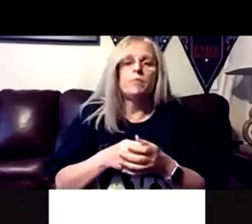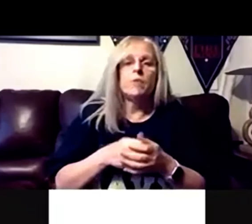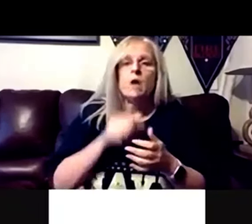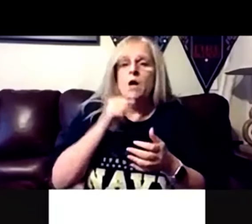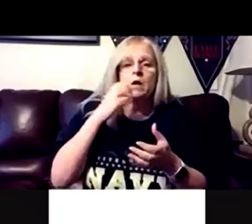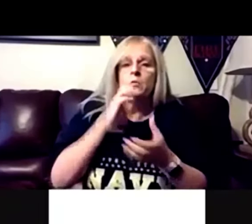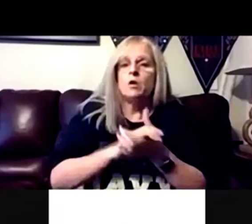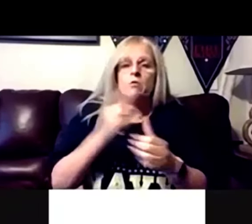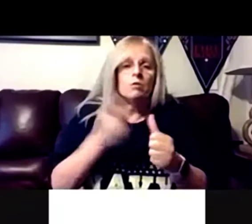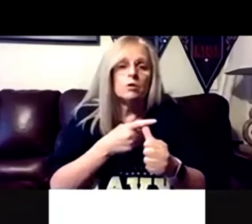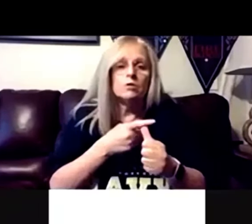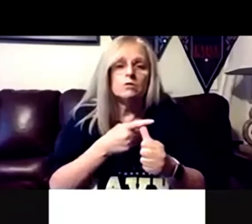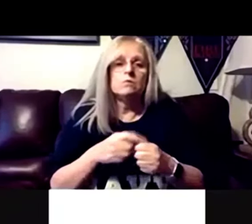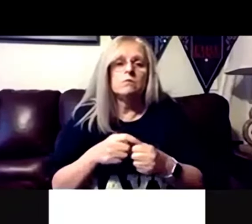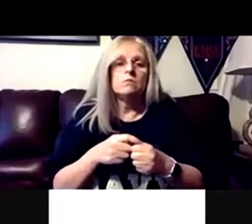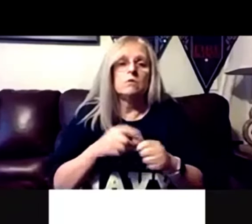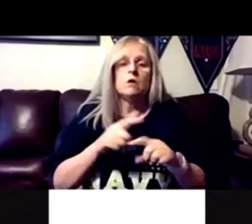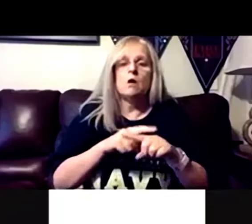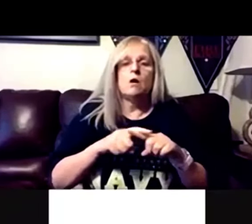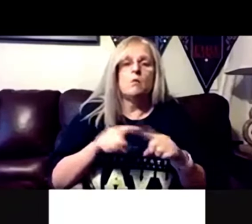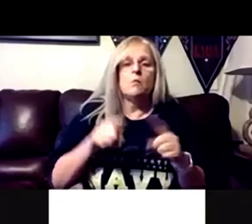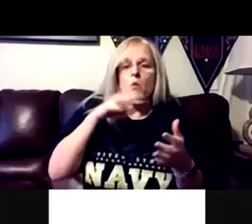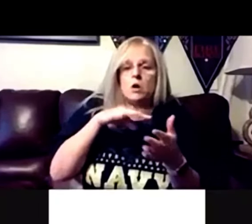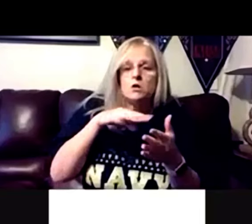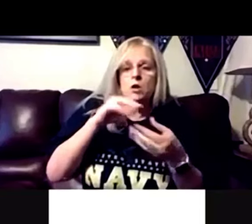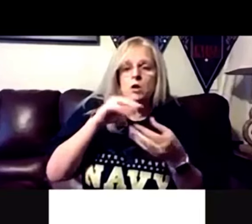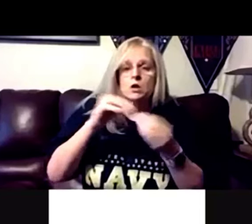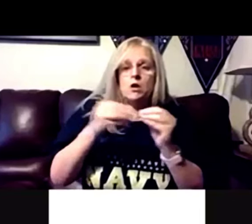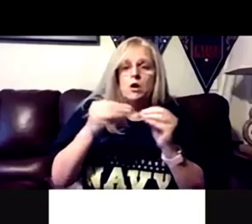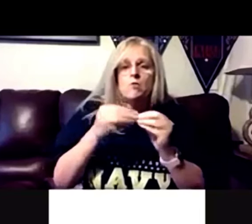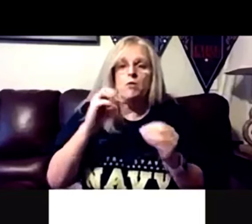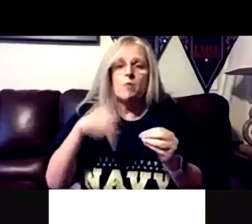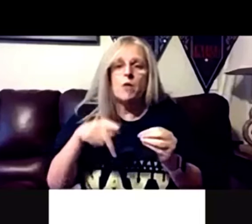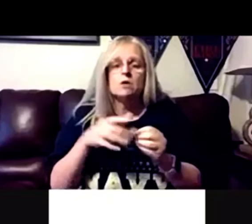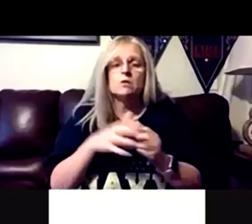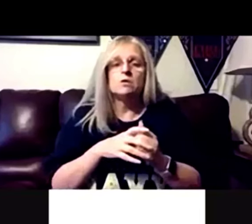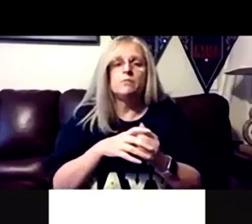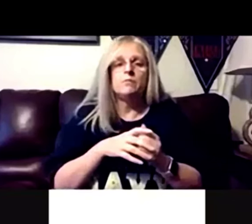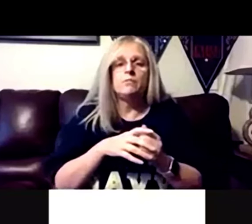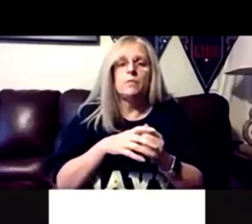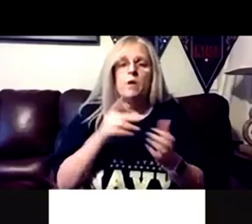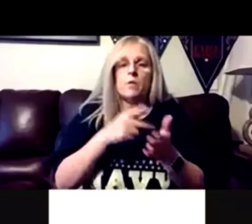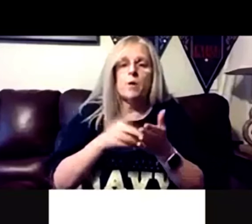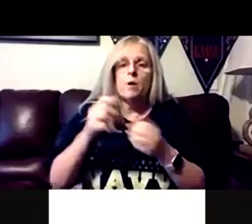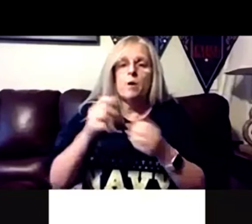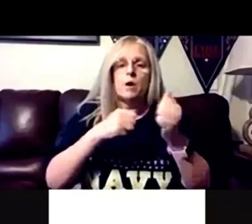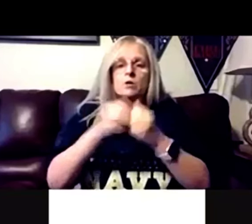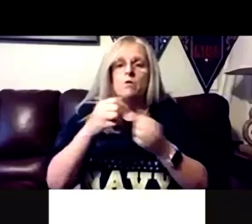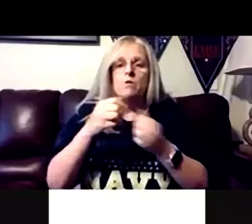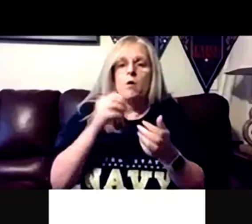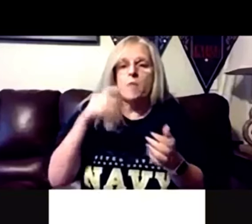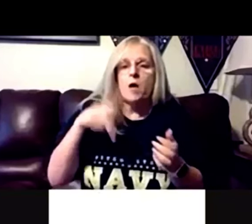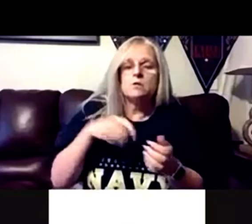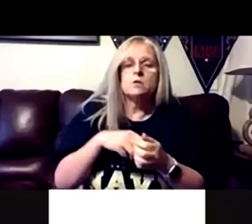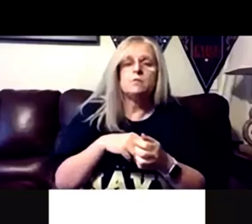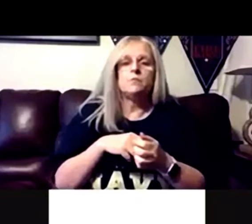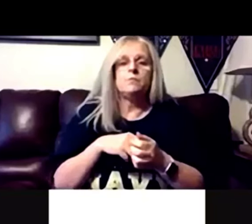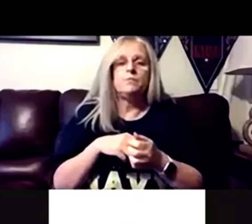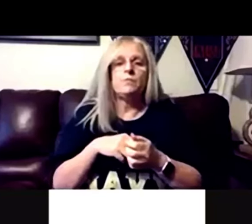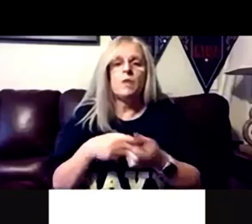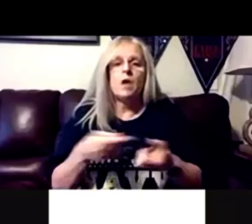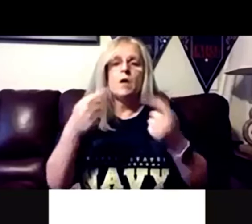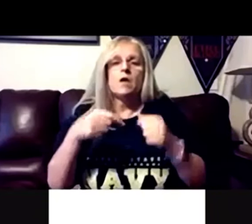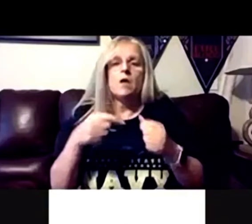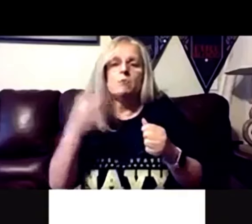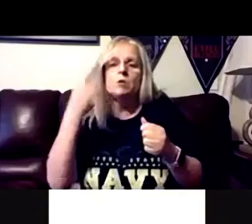it, but as I studied the numbers of ONPASSIVE, the pay structure of ONPASSIVE, I came to realize